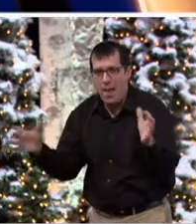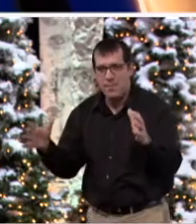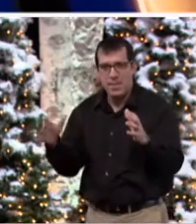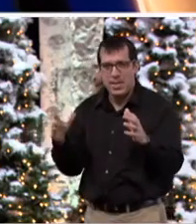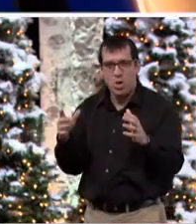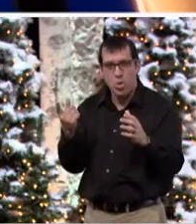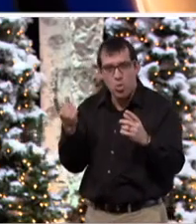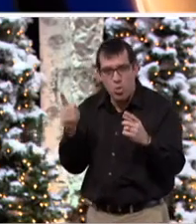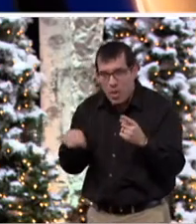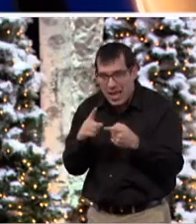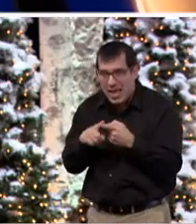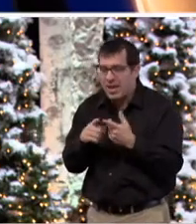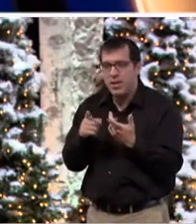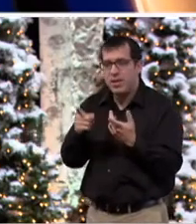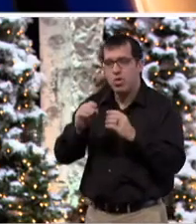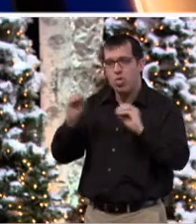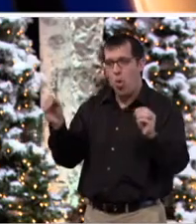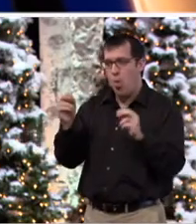not require buildings.